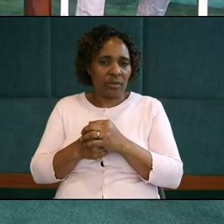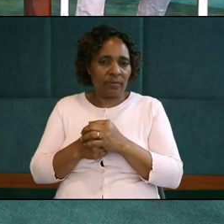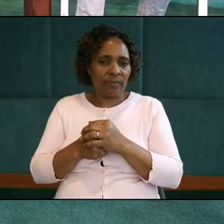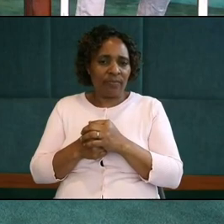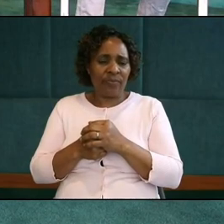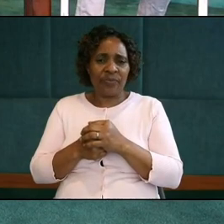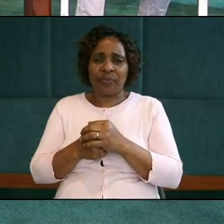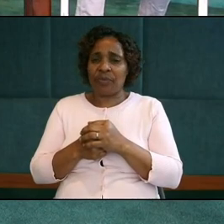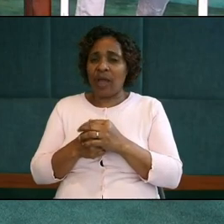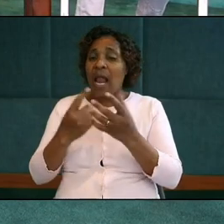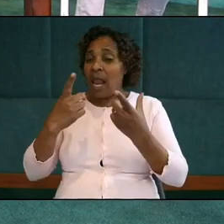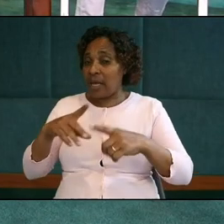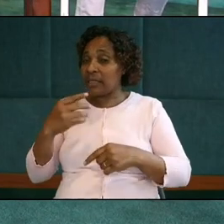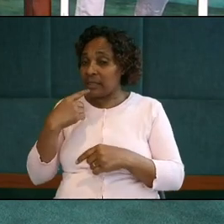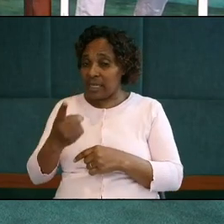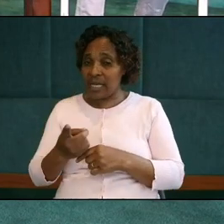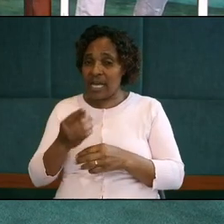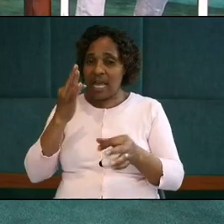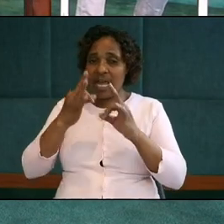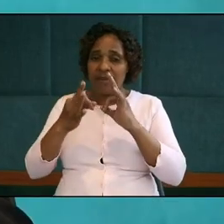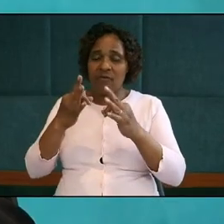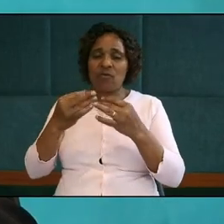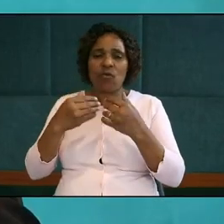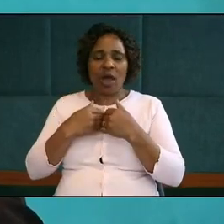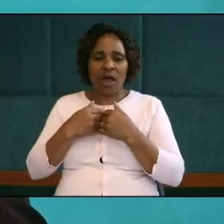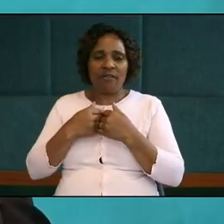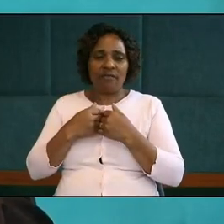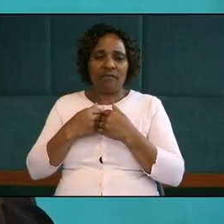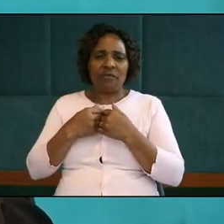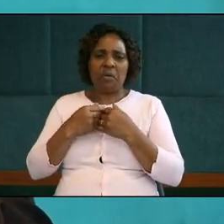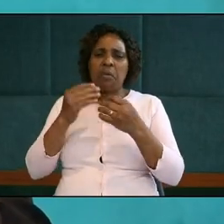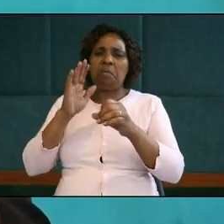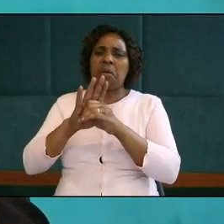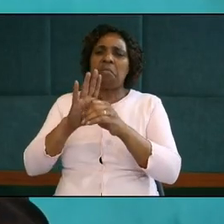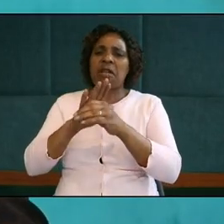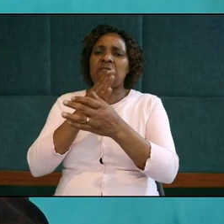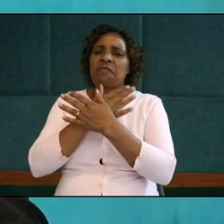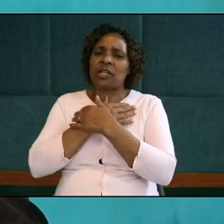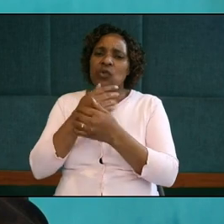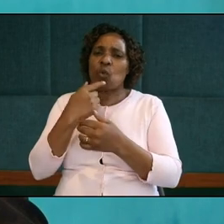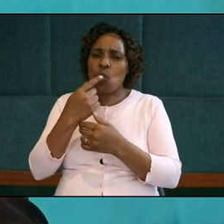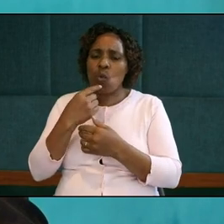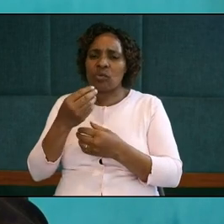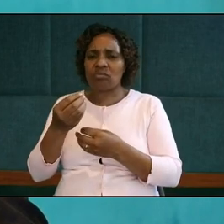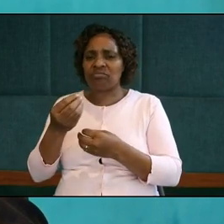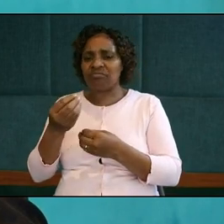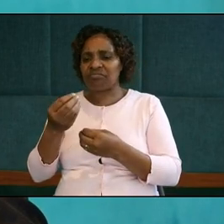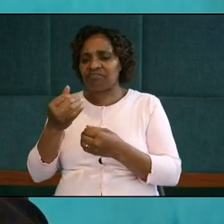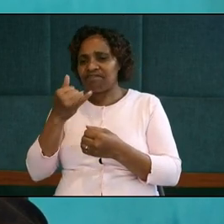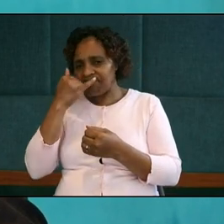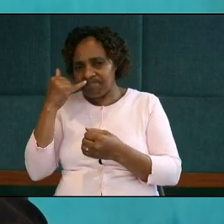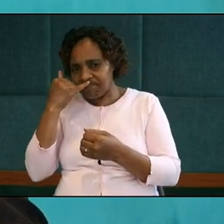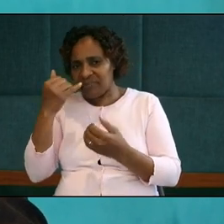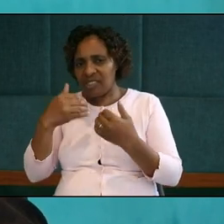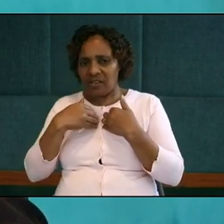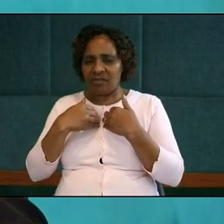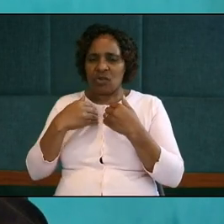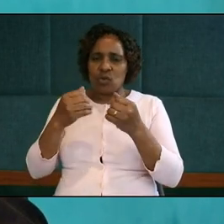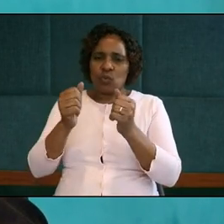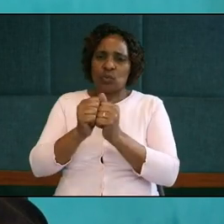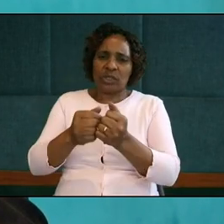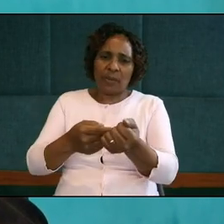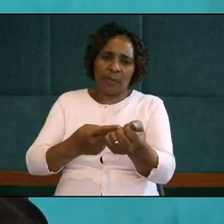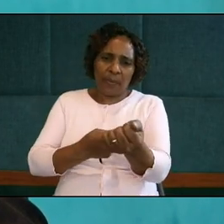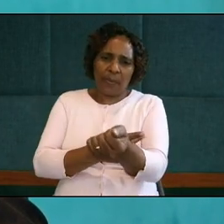let's say if you have rejected most of your friends who do drugs and such stuff that you're not